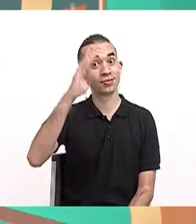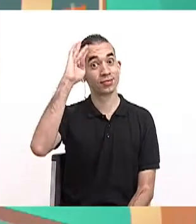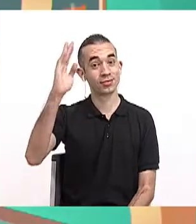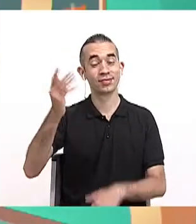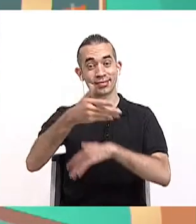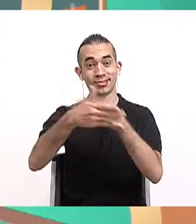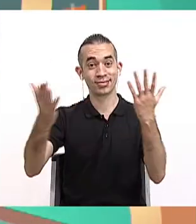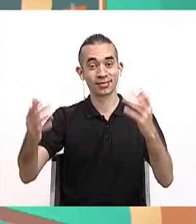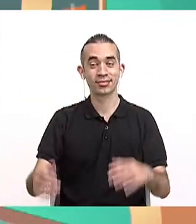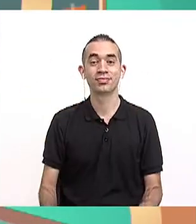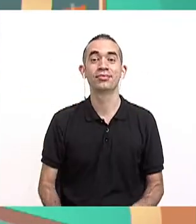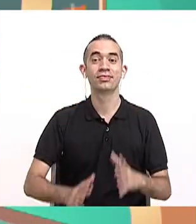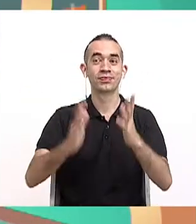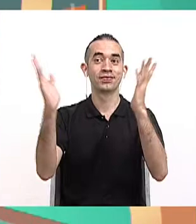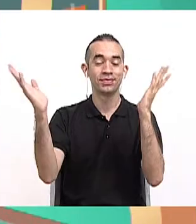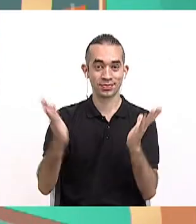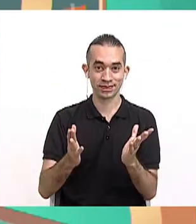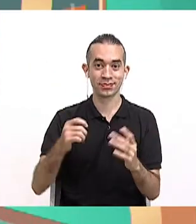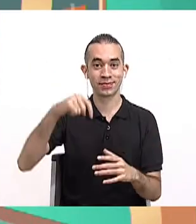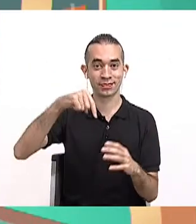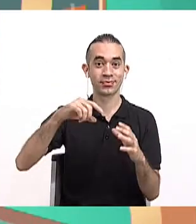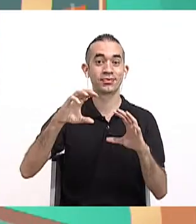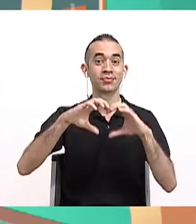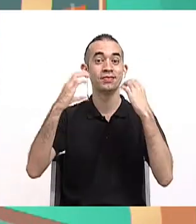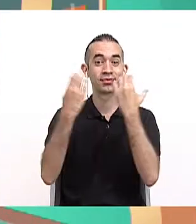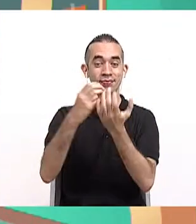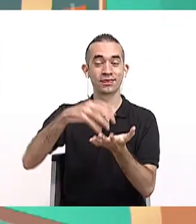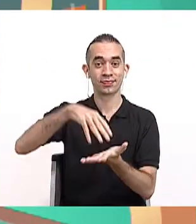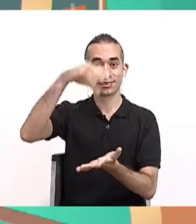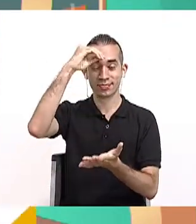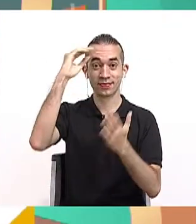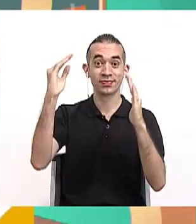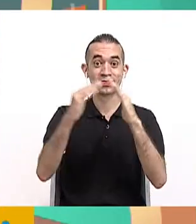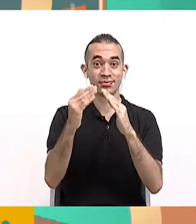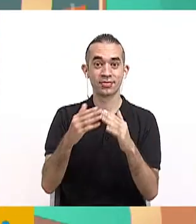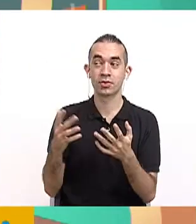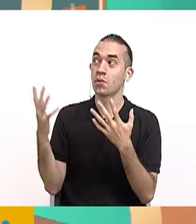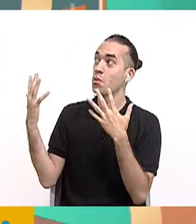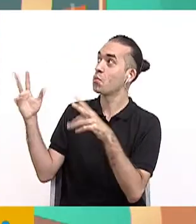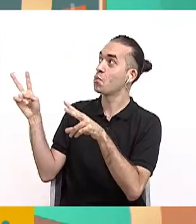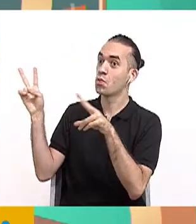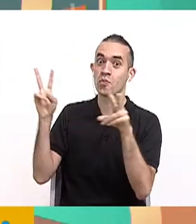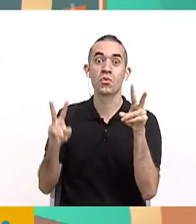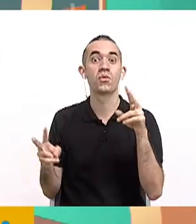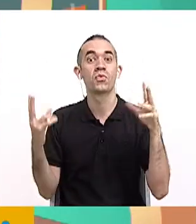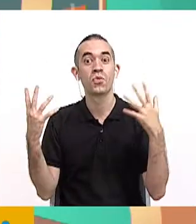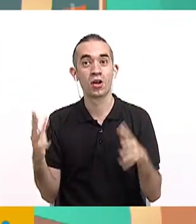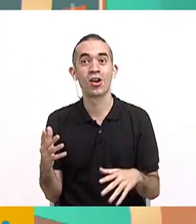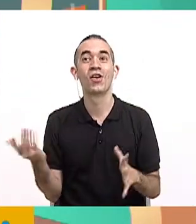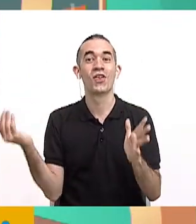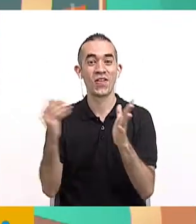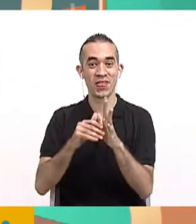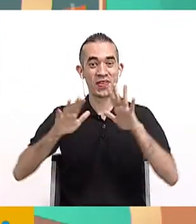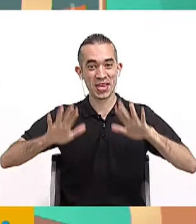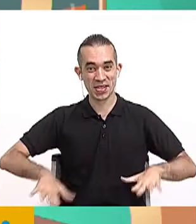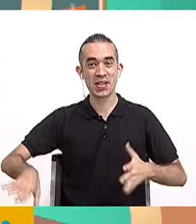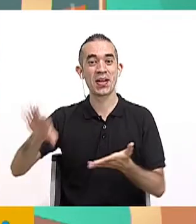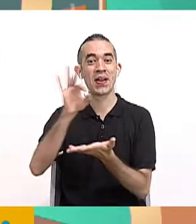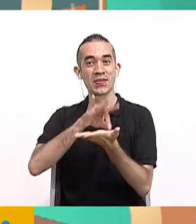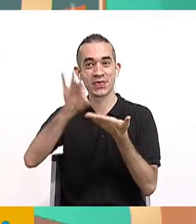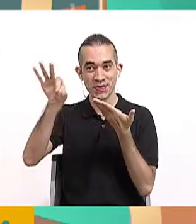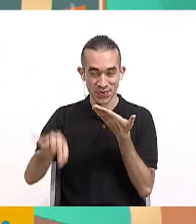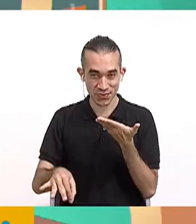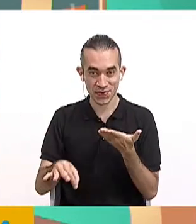Hello everybody! Welcome to today's lesson in Aprendo en Casa. This is great to be back here at school, right? For